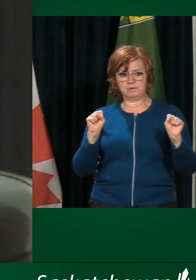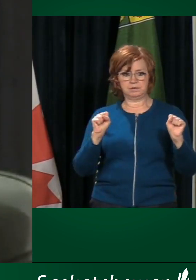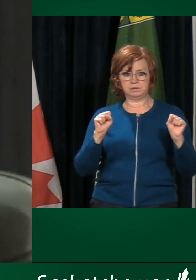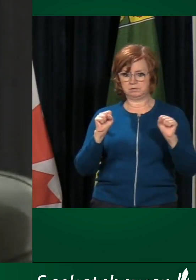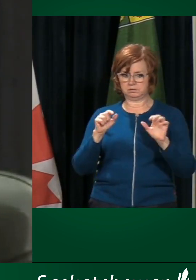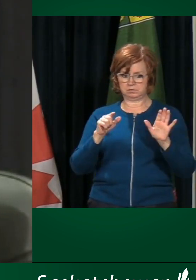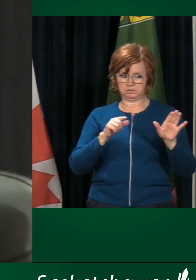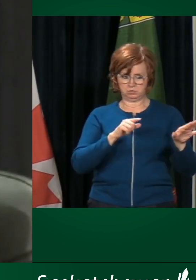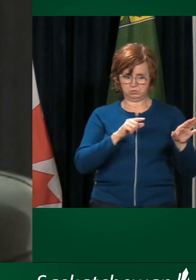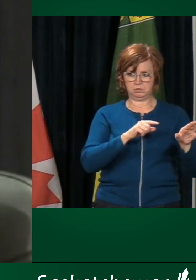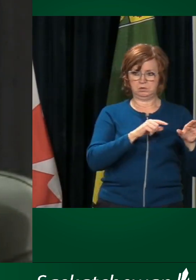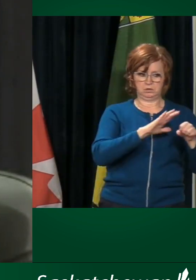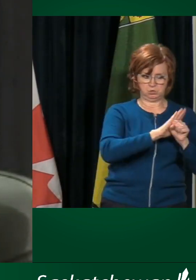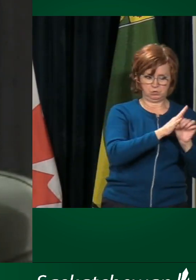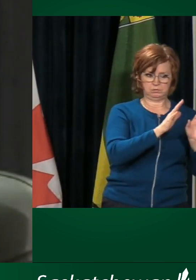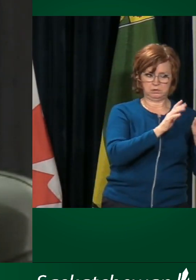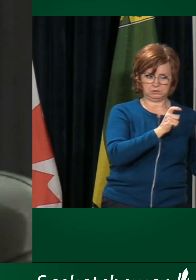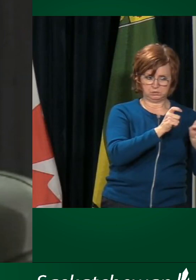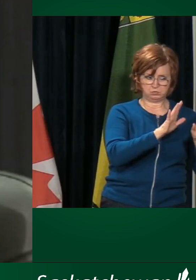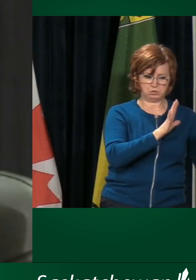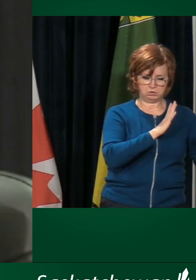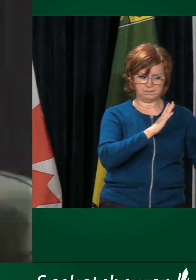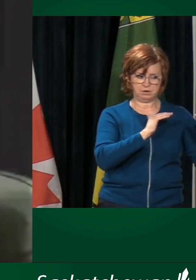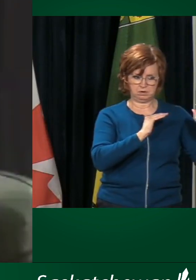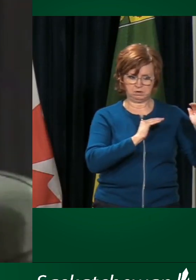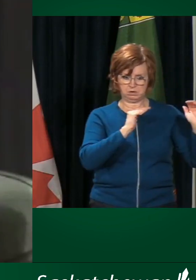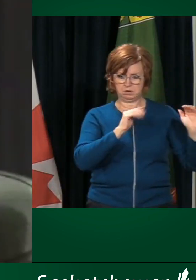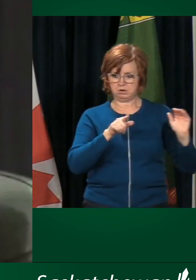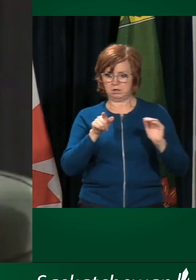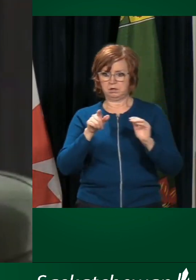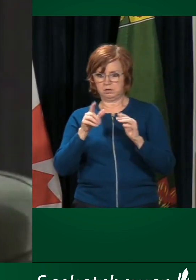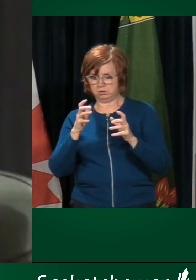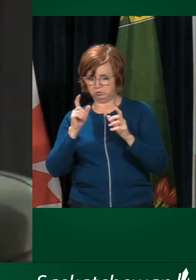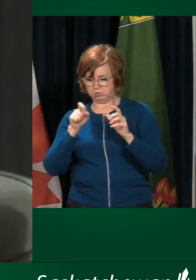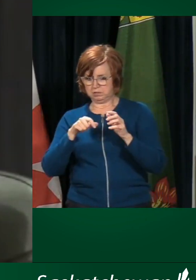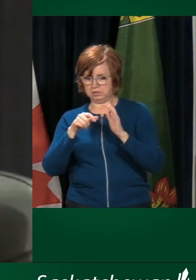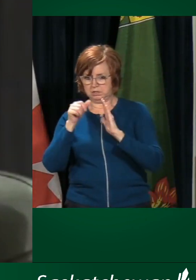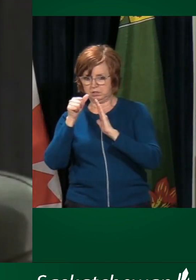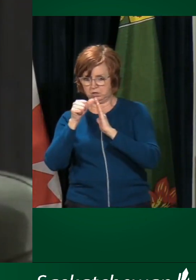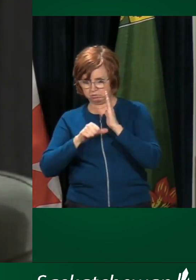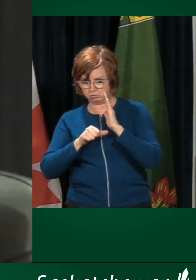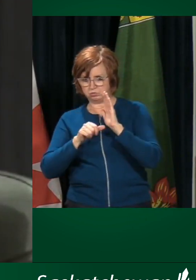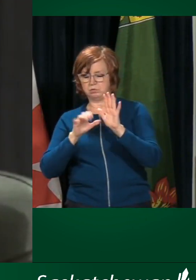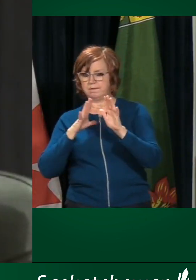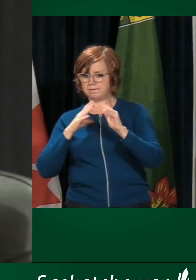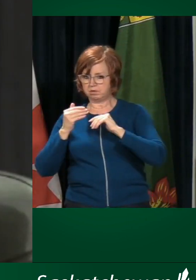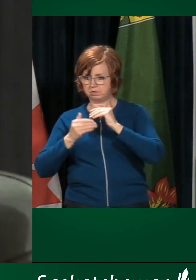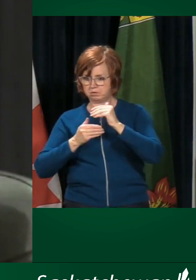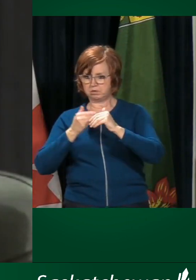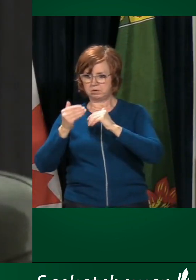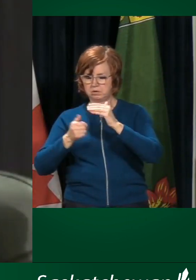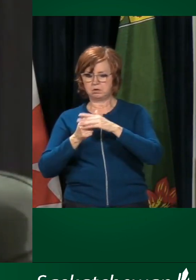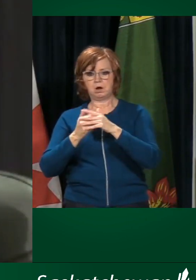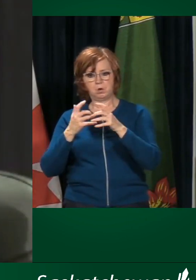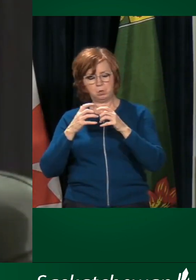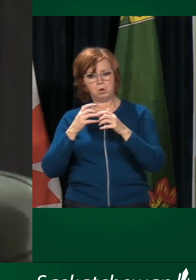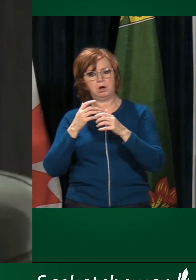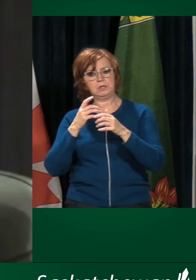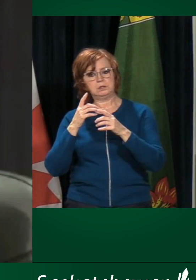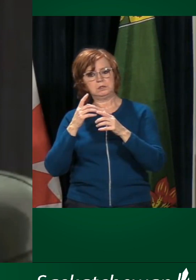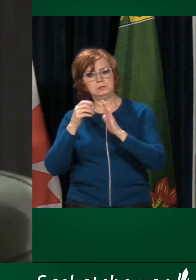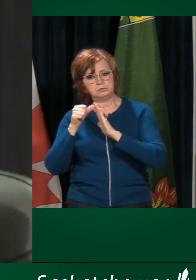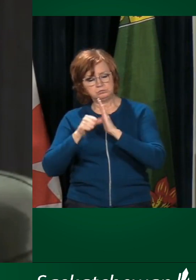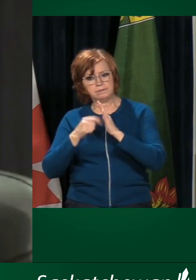they needed when they need it, but they need to get that care safely. Our new normal is a normal with COVID in our population and